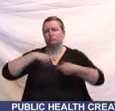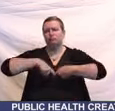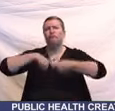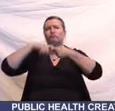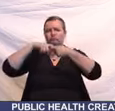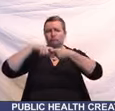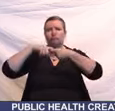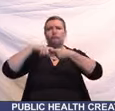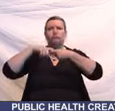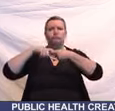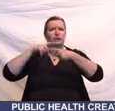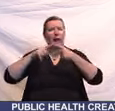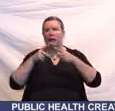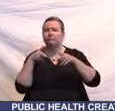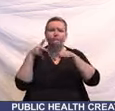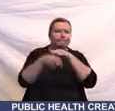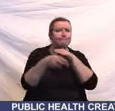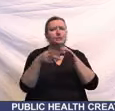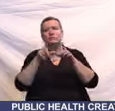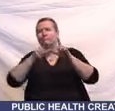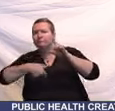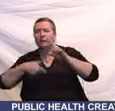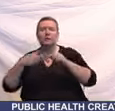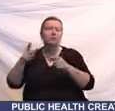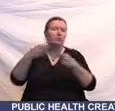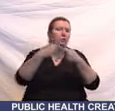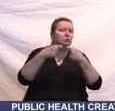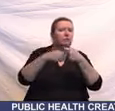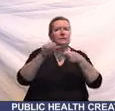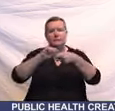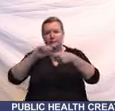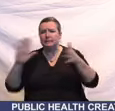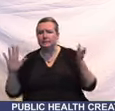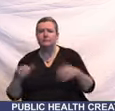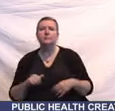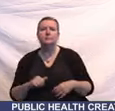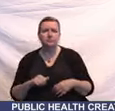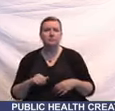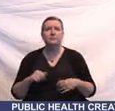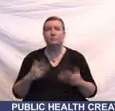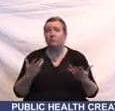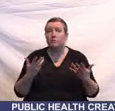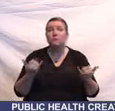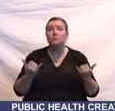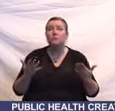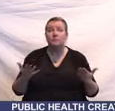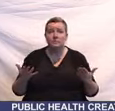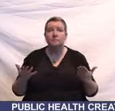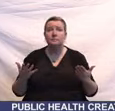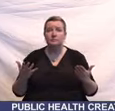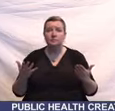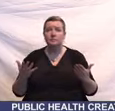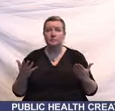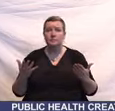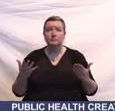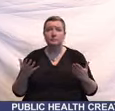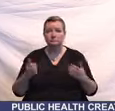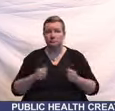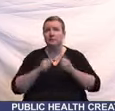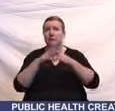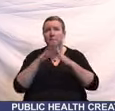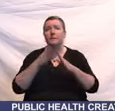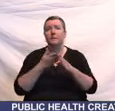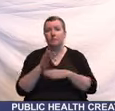for residents eligible for numerous energy assistance or other programs is currently in effect through March